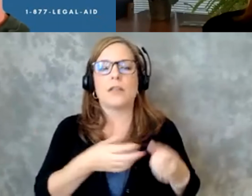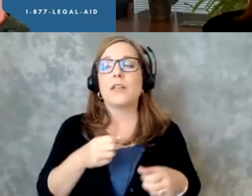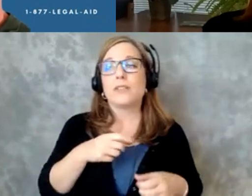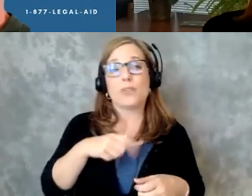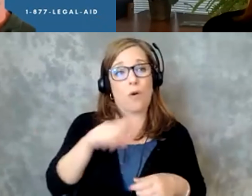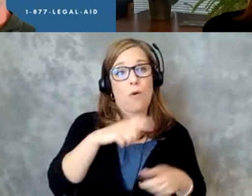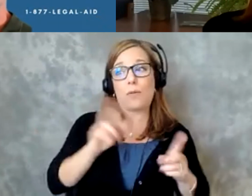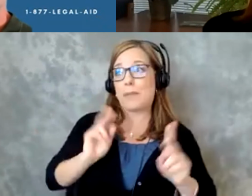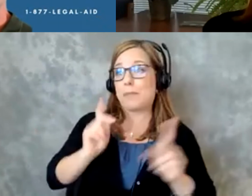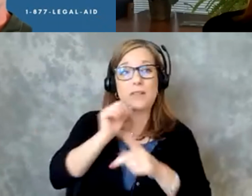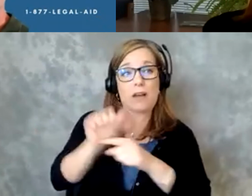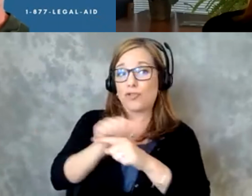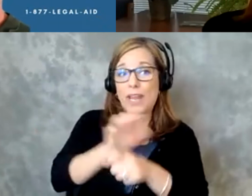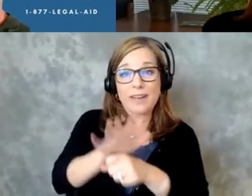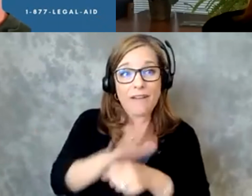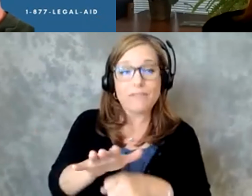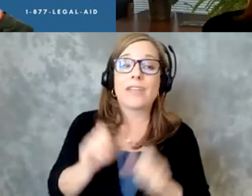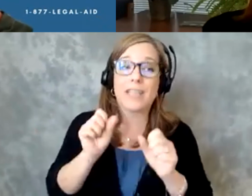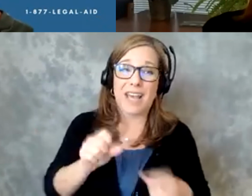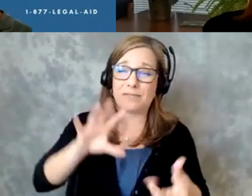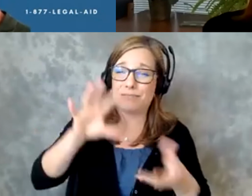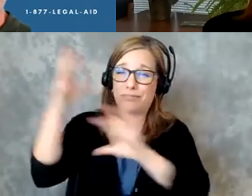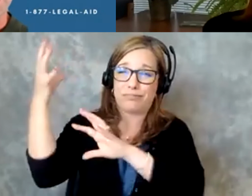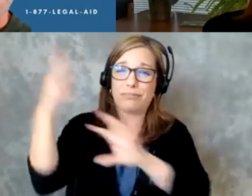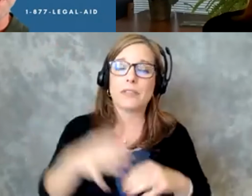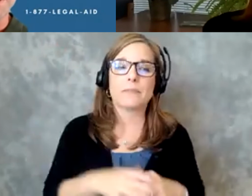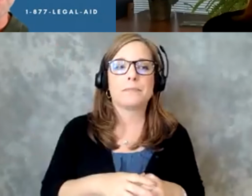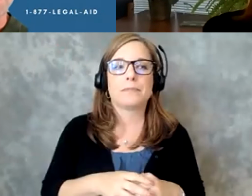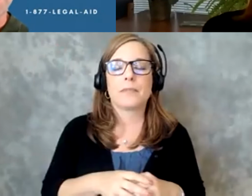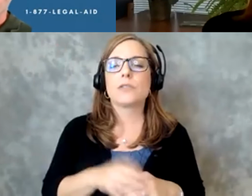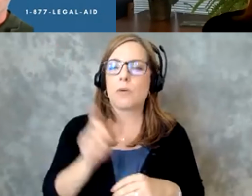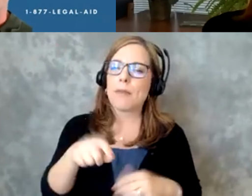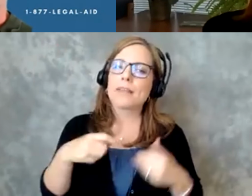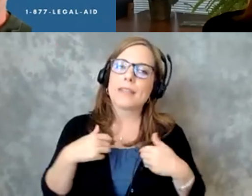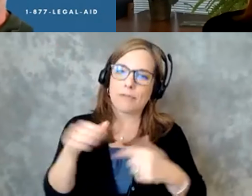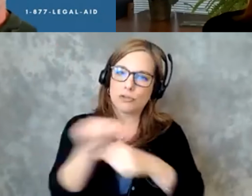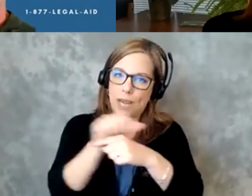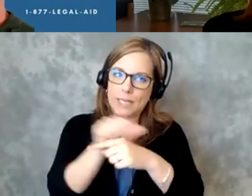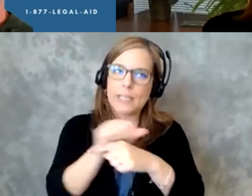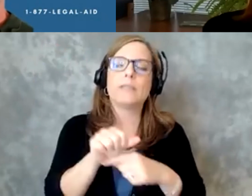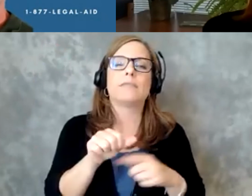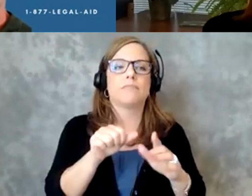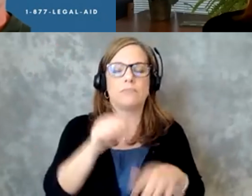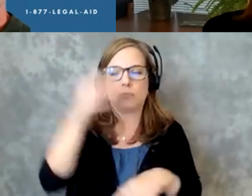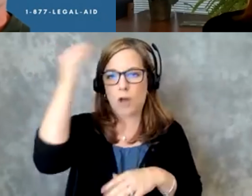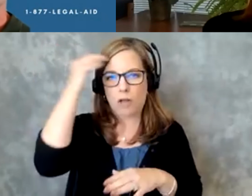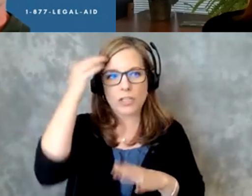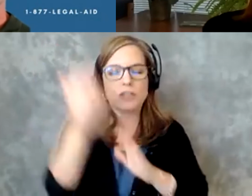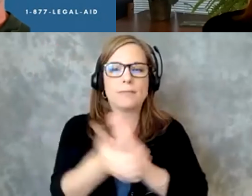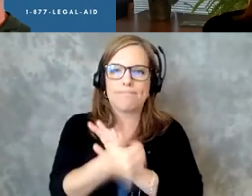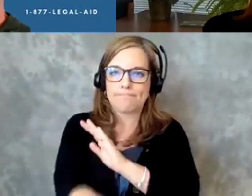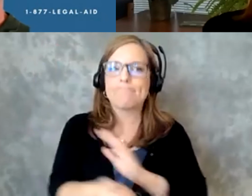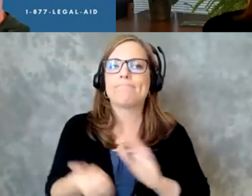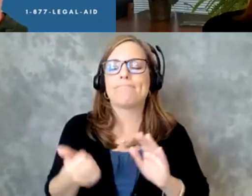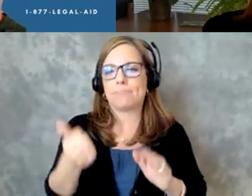be a disastrous unless they are trained. And we assume they all will be trained, and we are